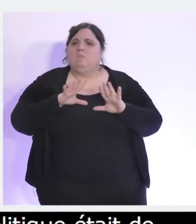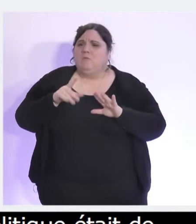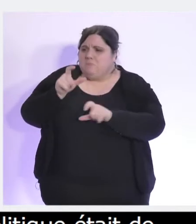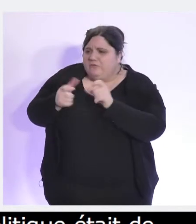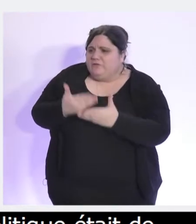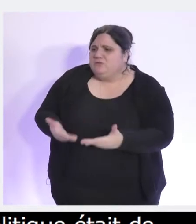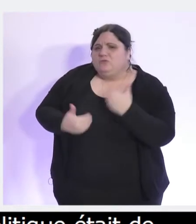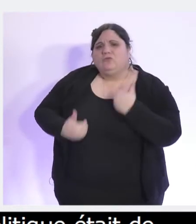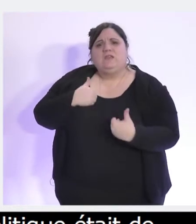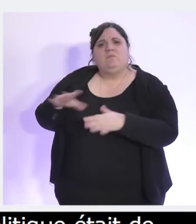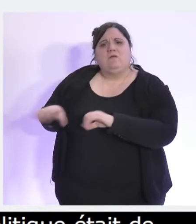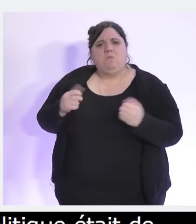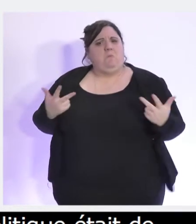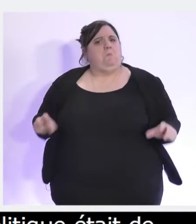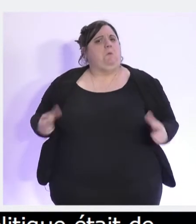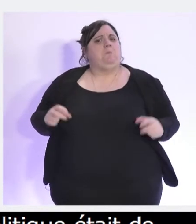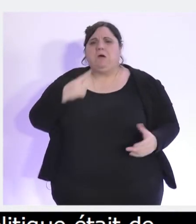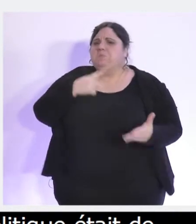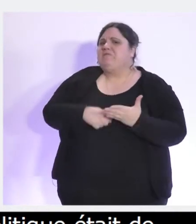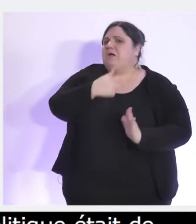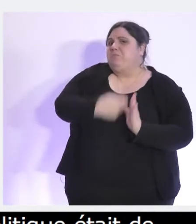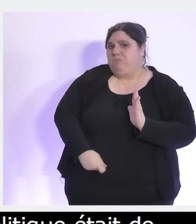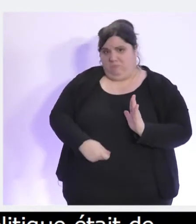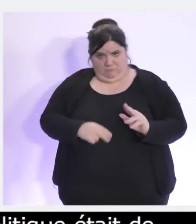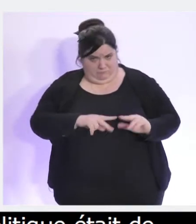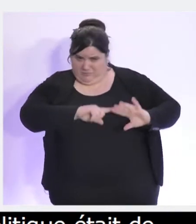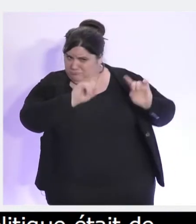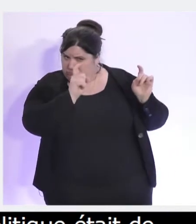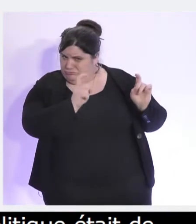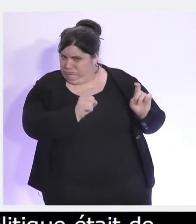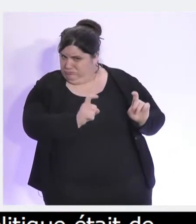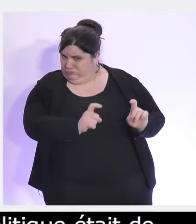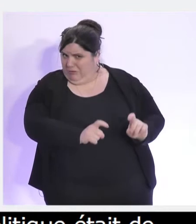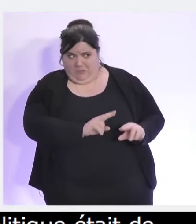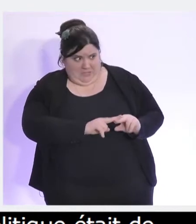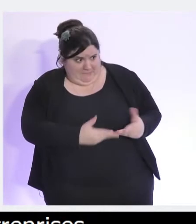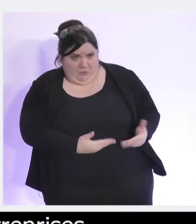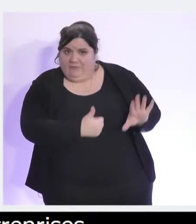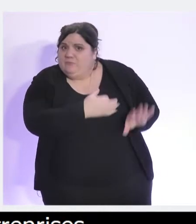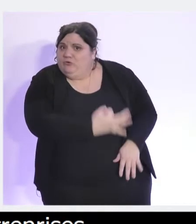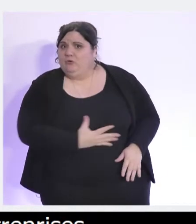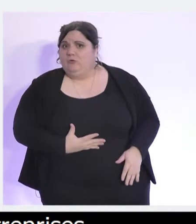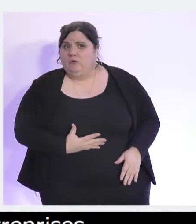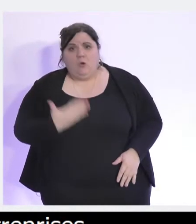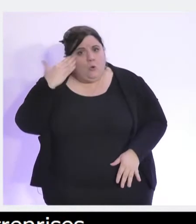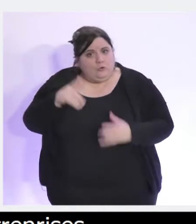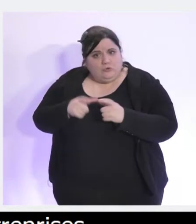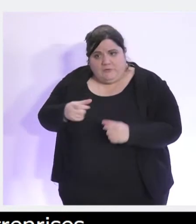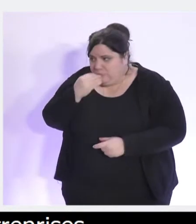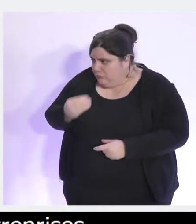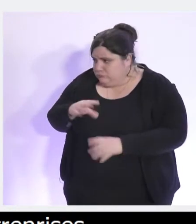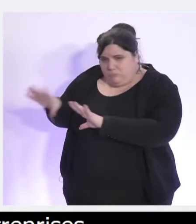prefer to pay the fine rather than just 6% are left. So we can see that many companies are indeed committed to